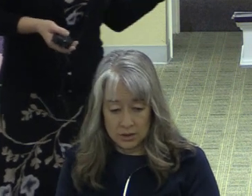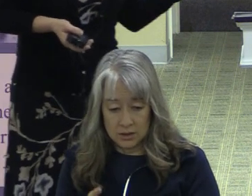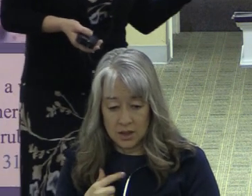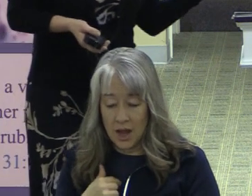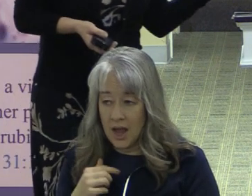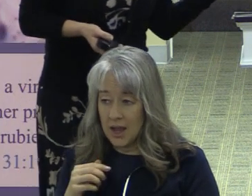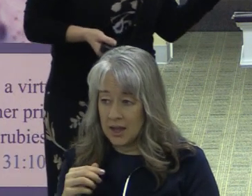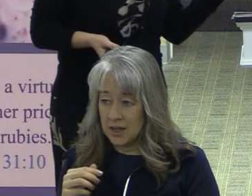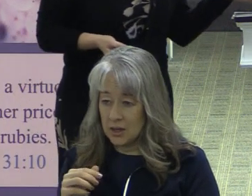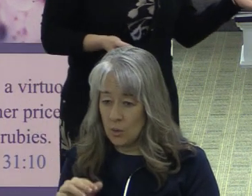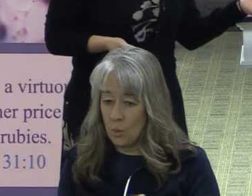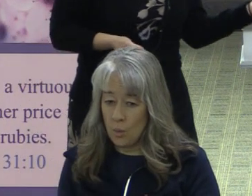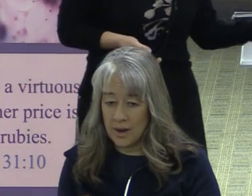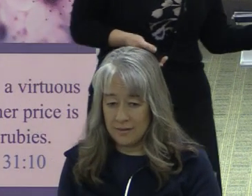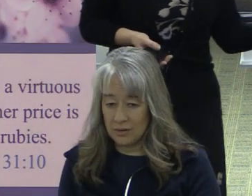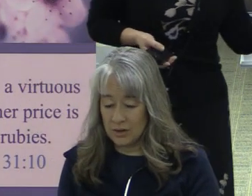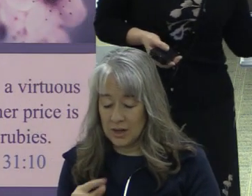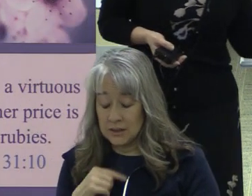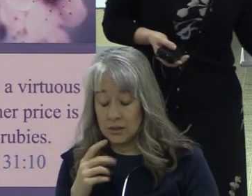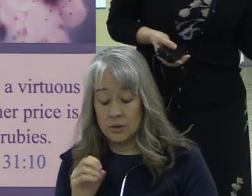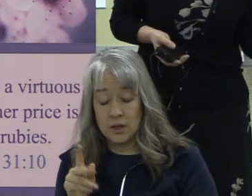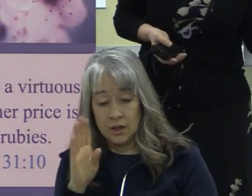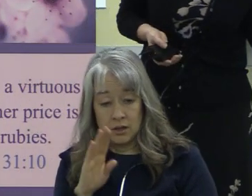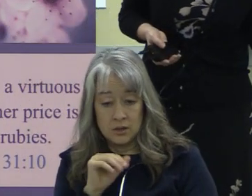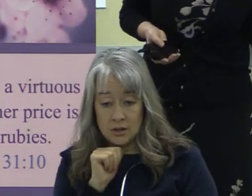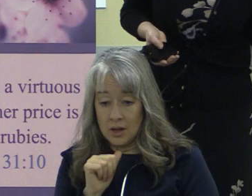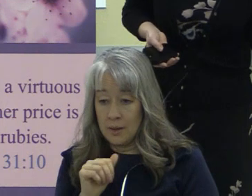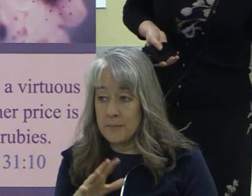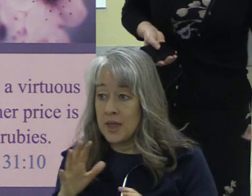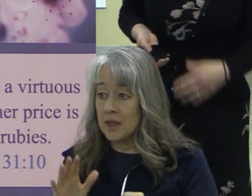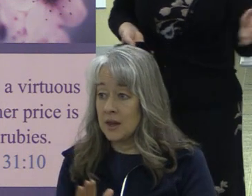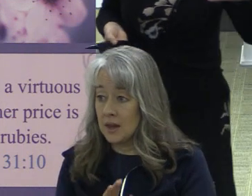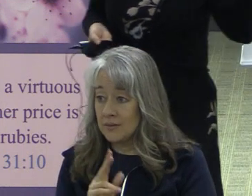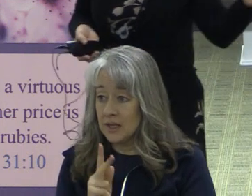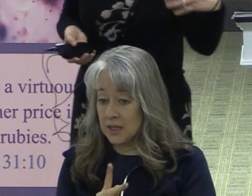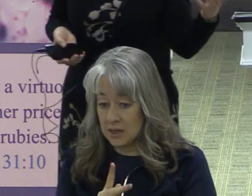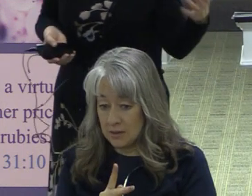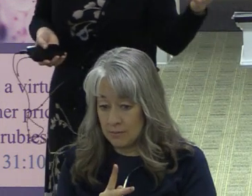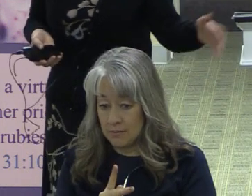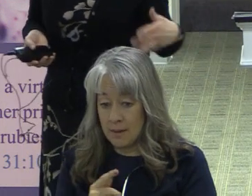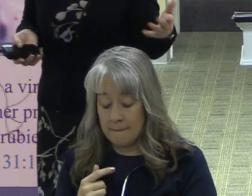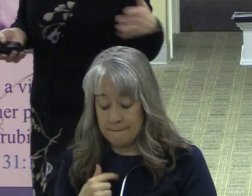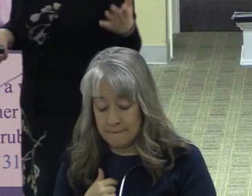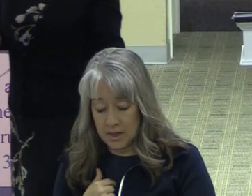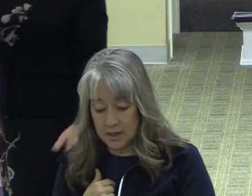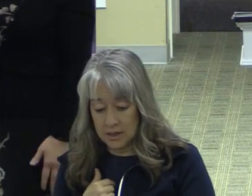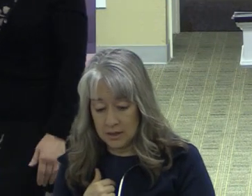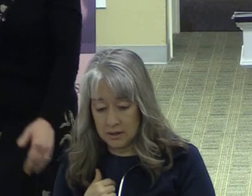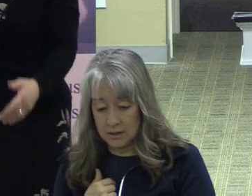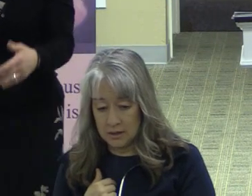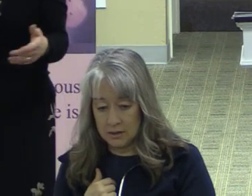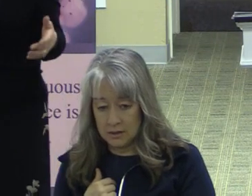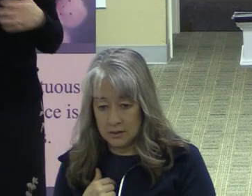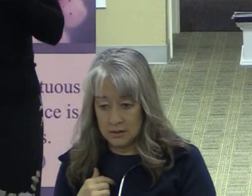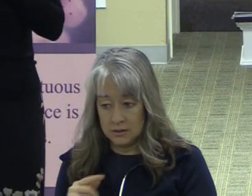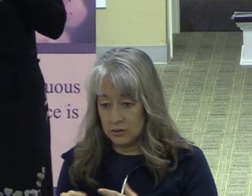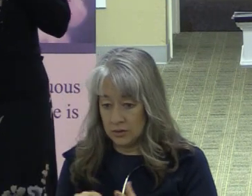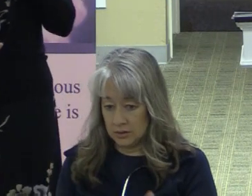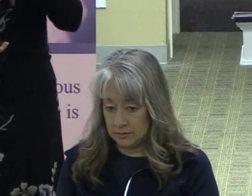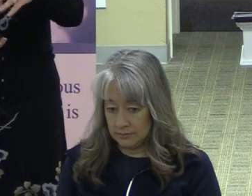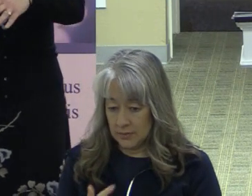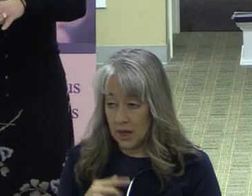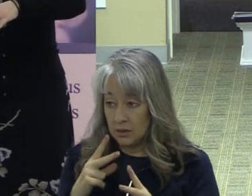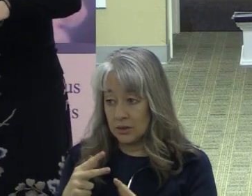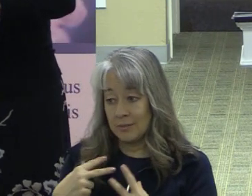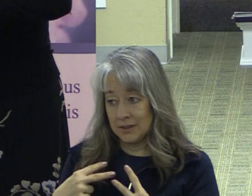I wavered, and I said, "Okay, God, you're not big enough to keep me, you know, to do this." And I looked at